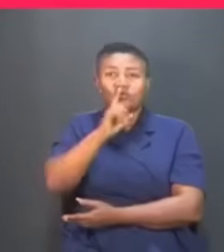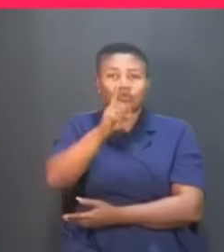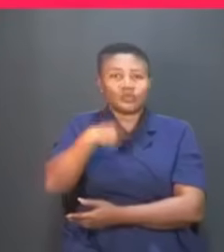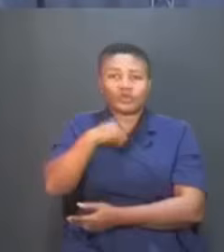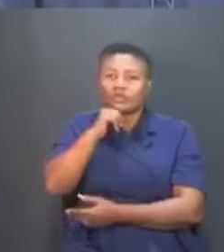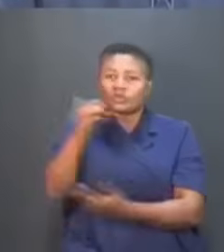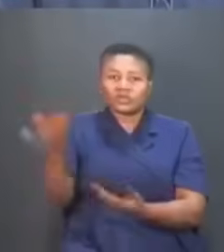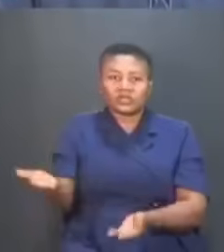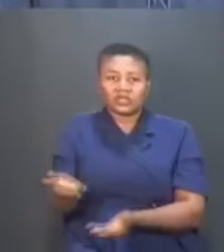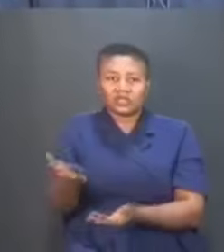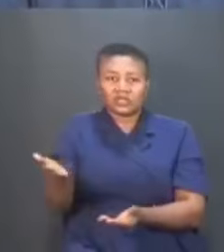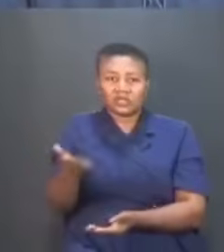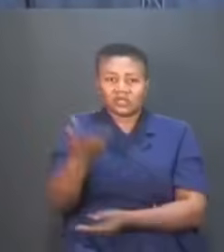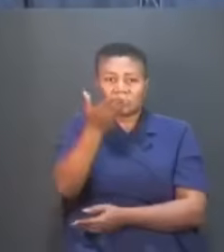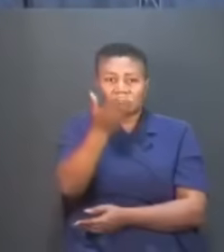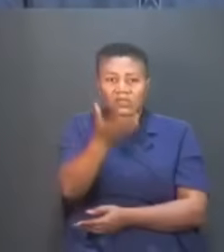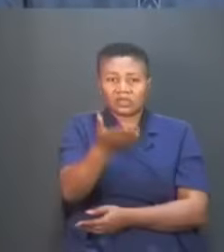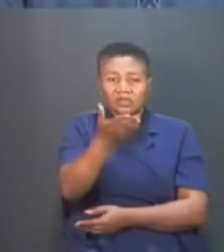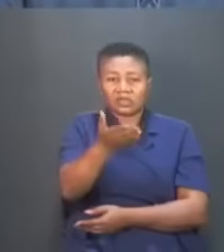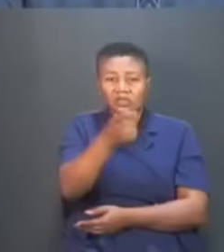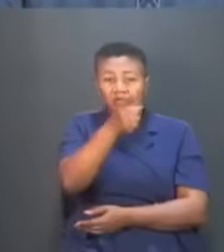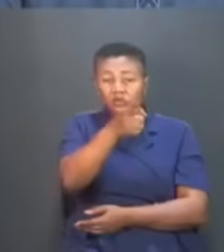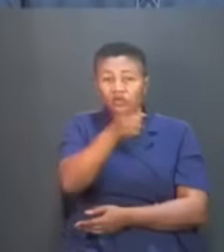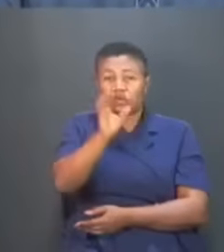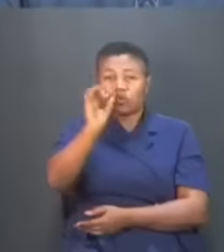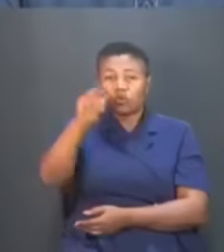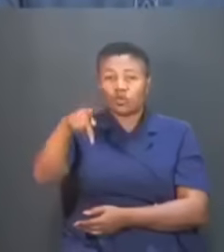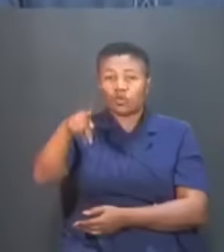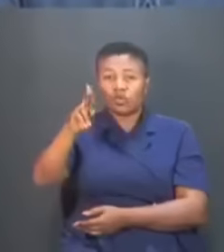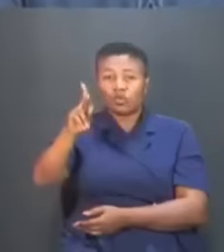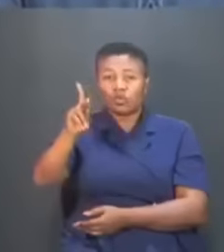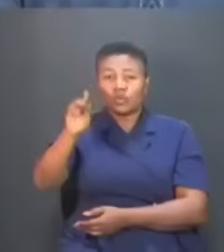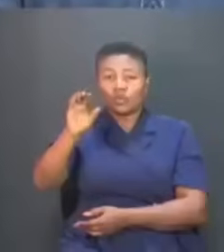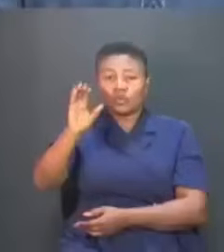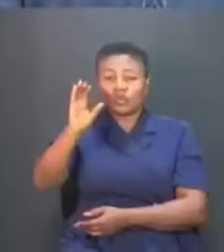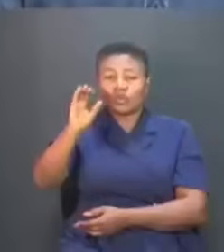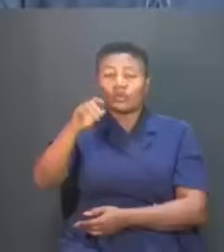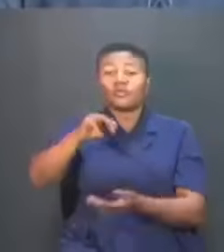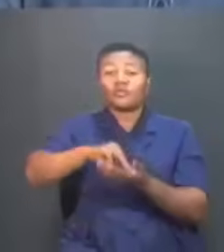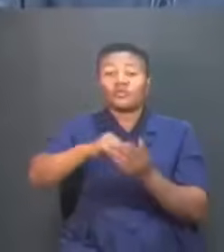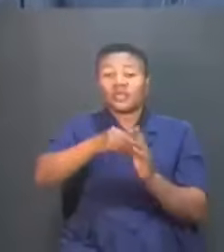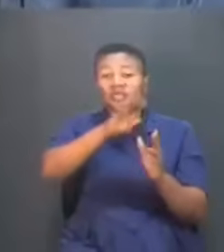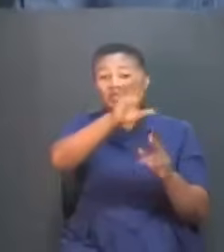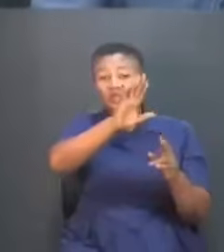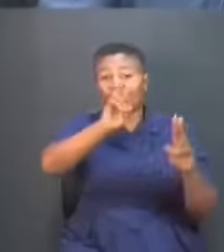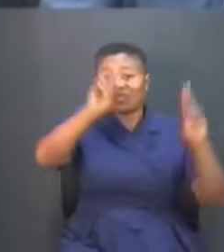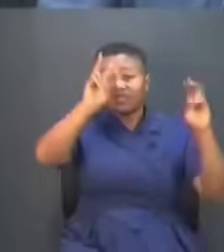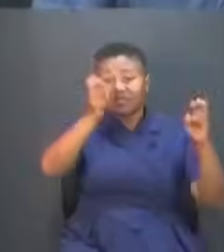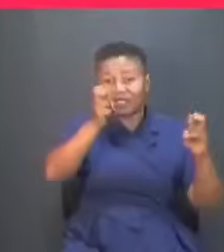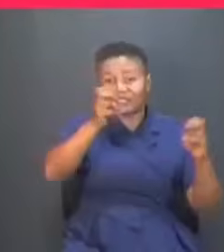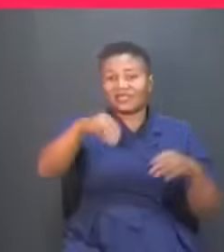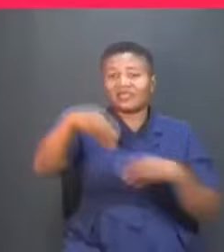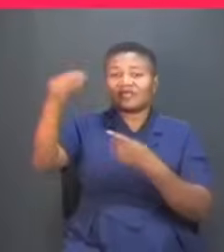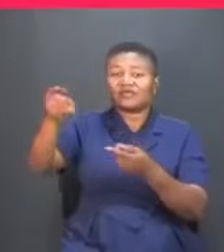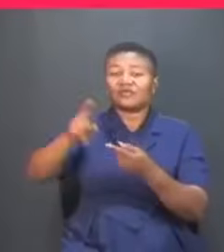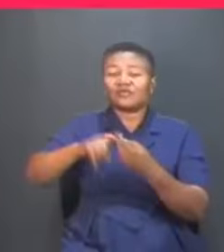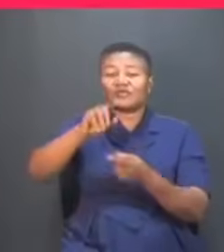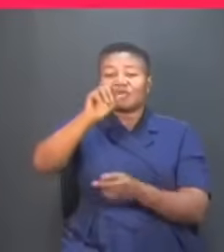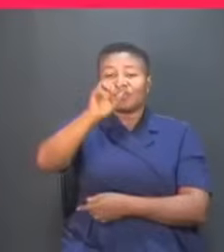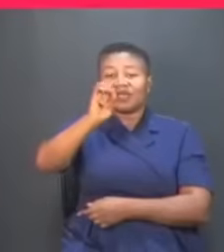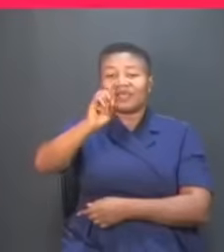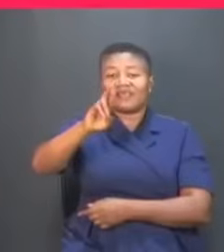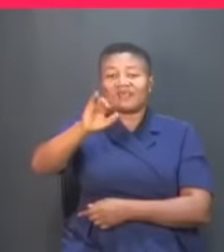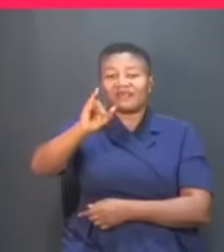And so your title has been given to Eric Affo. So you are hereby